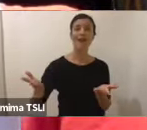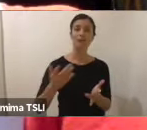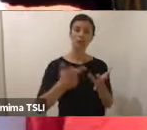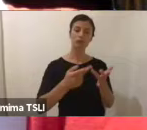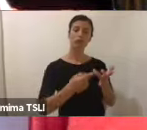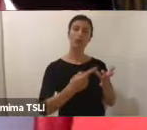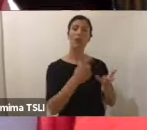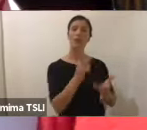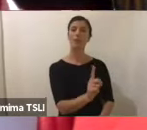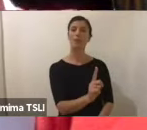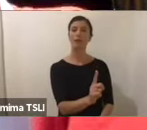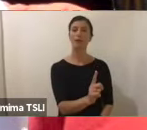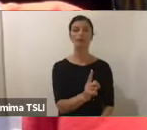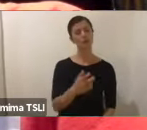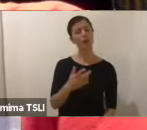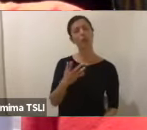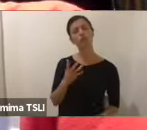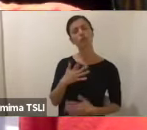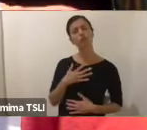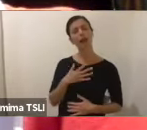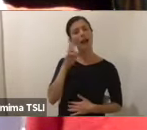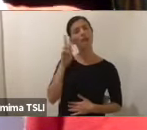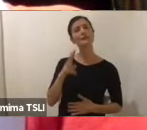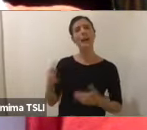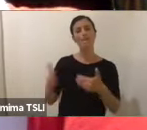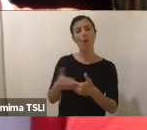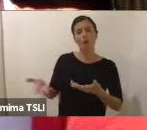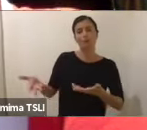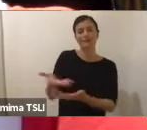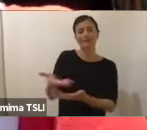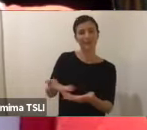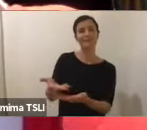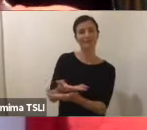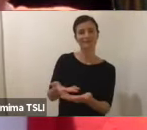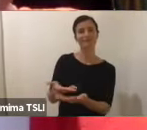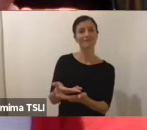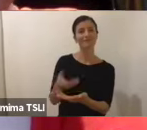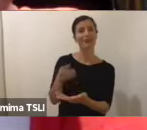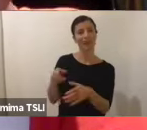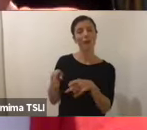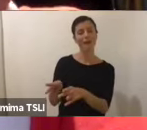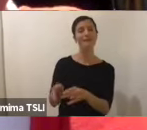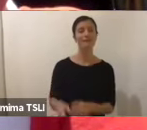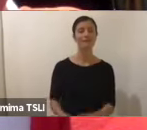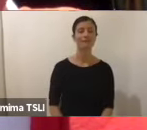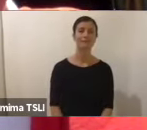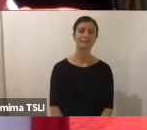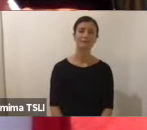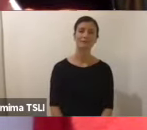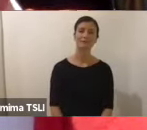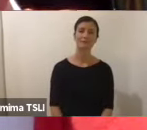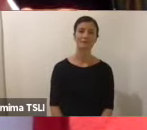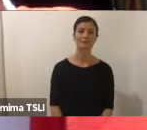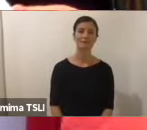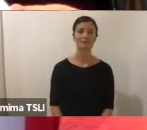to see more more discussion um in that kind of way if possible thank you